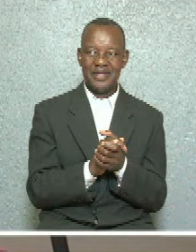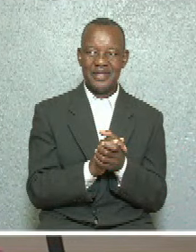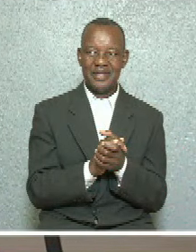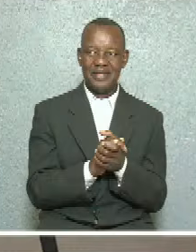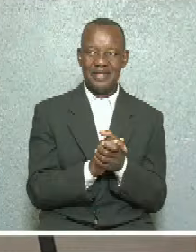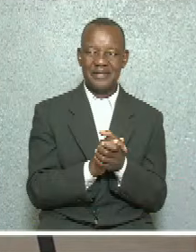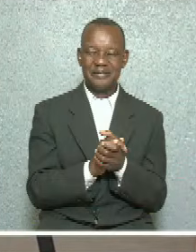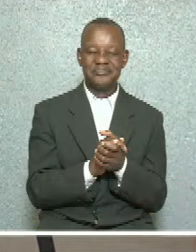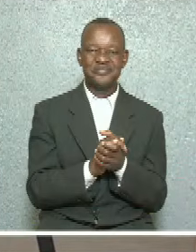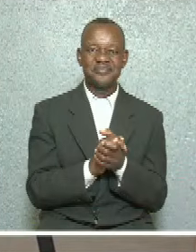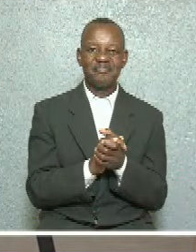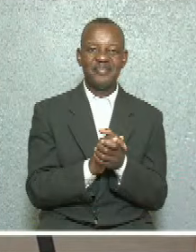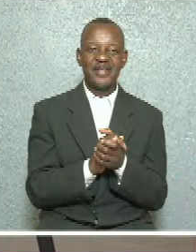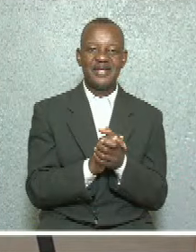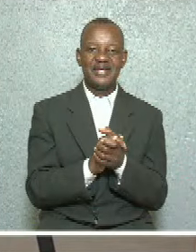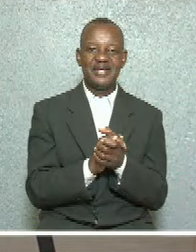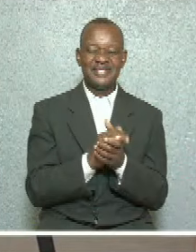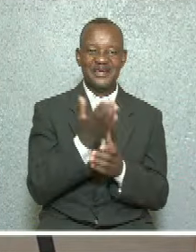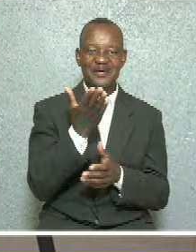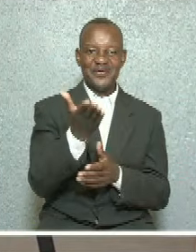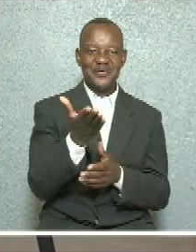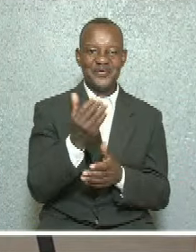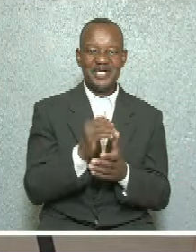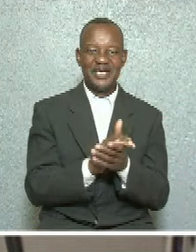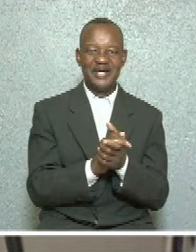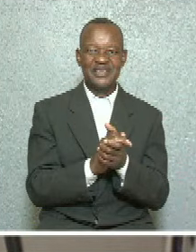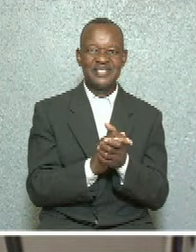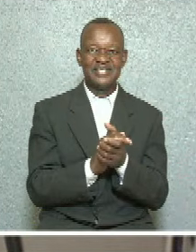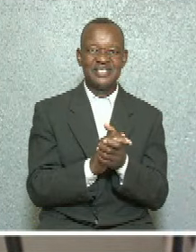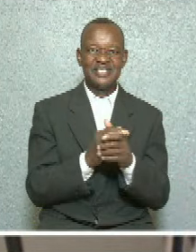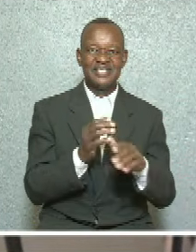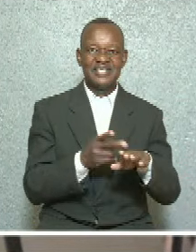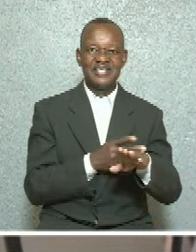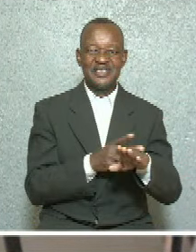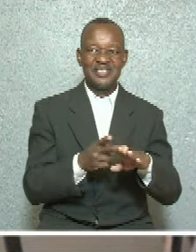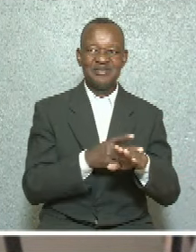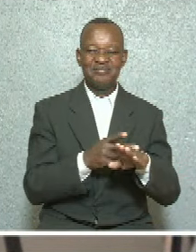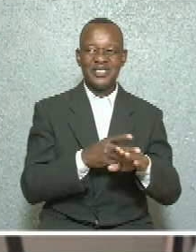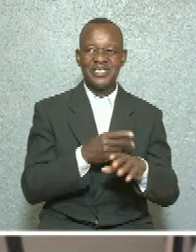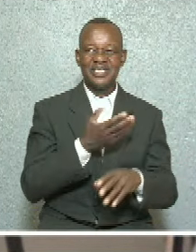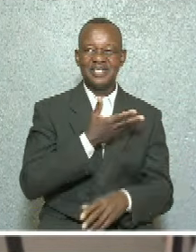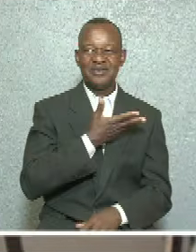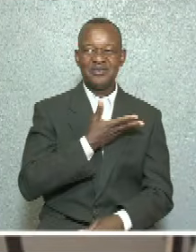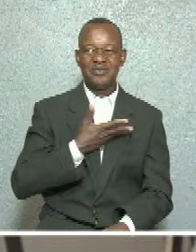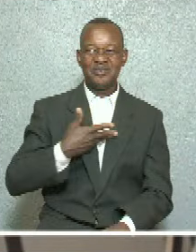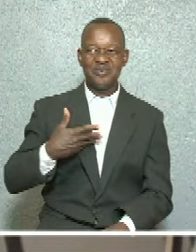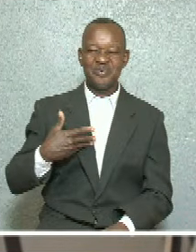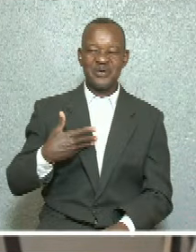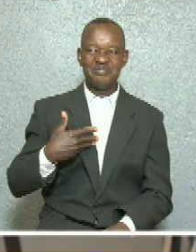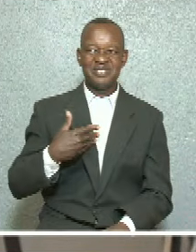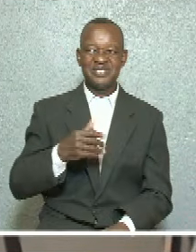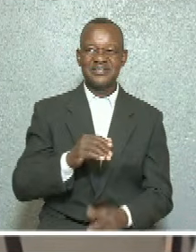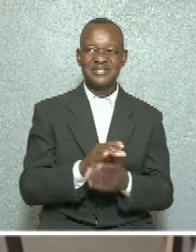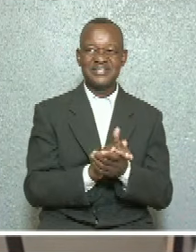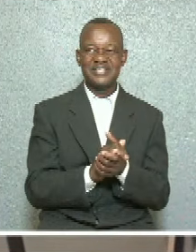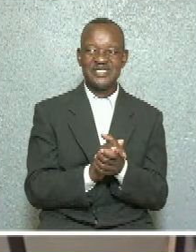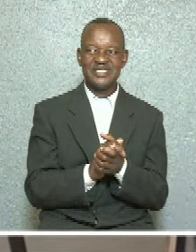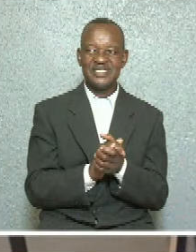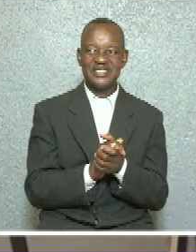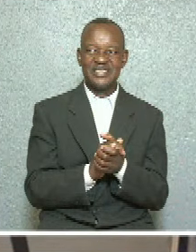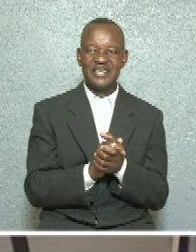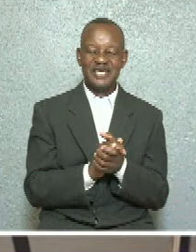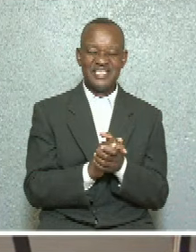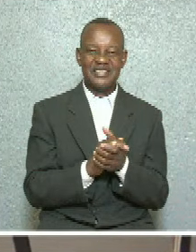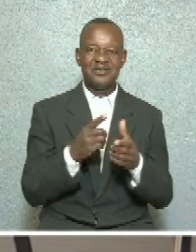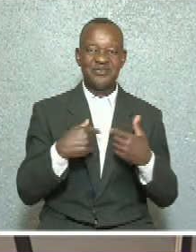black woman. And as Pay, we often say we appreciate you and love you for who you are. Right. Number two